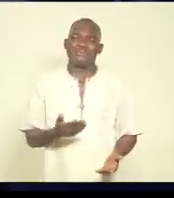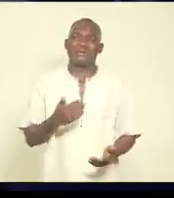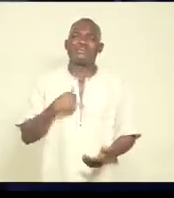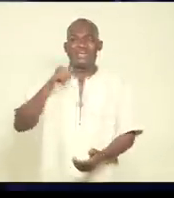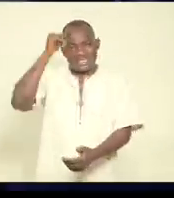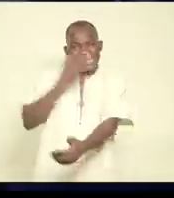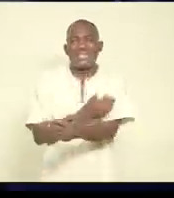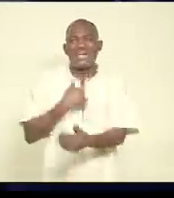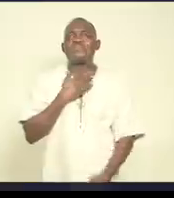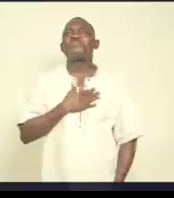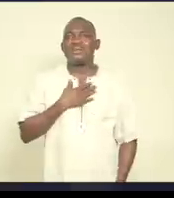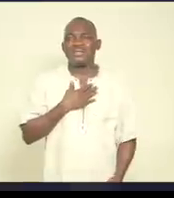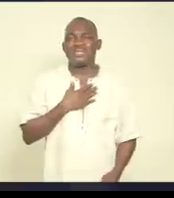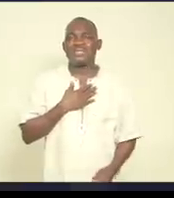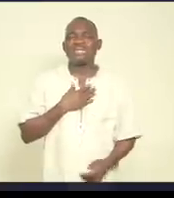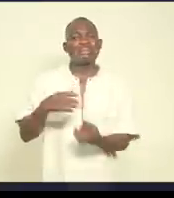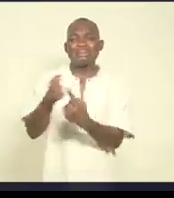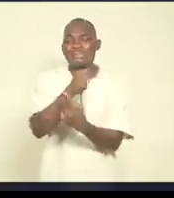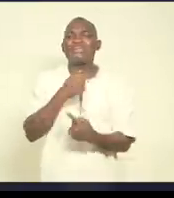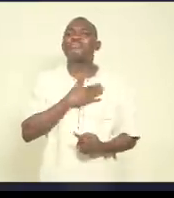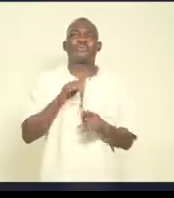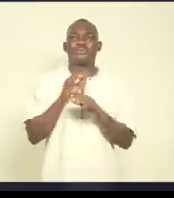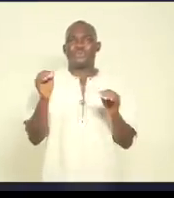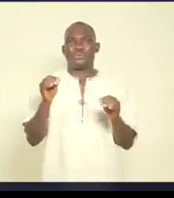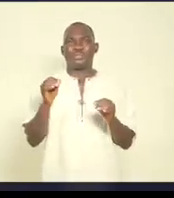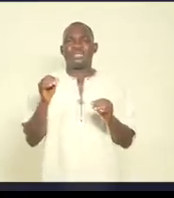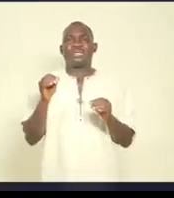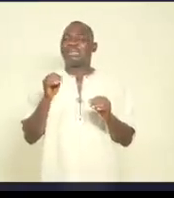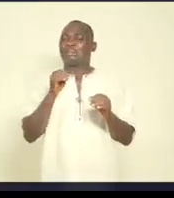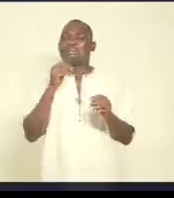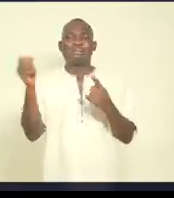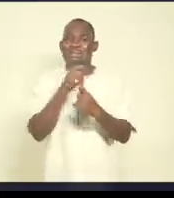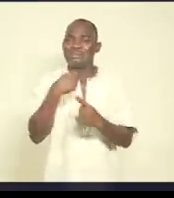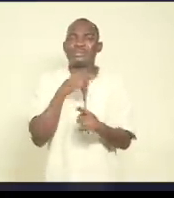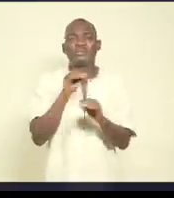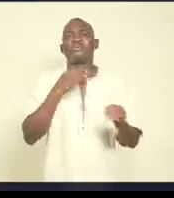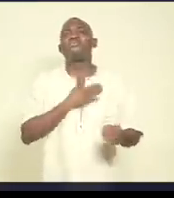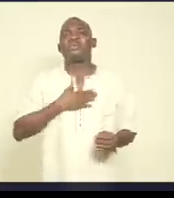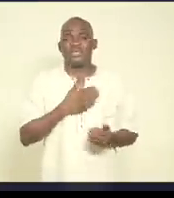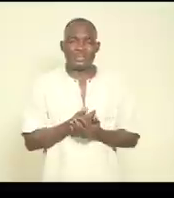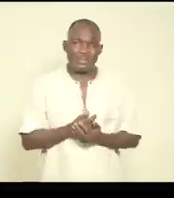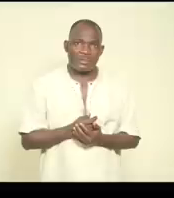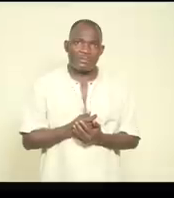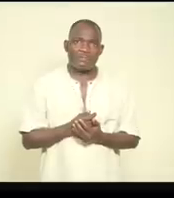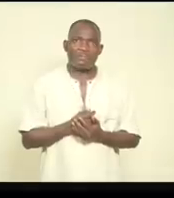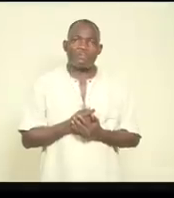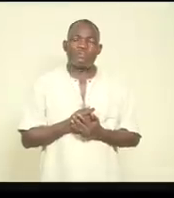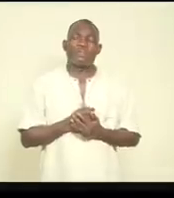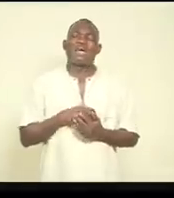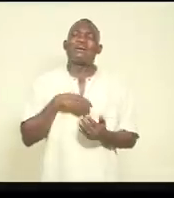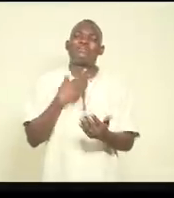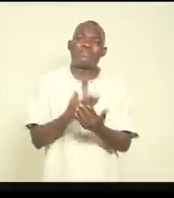I'm begging you to help me help you. Before I make it impossible for you to have another